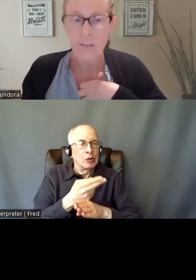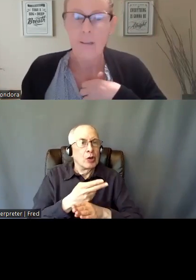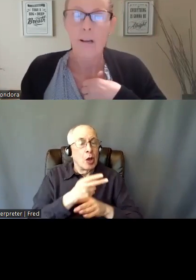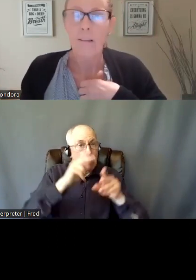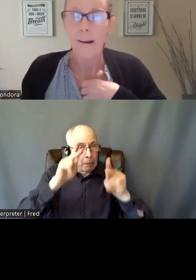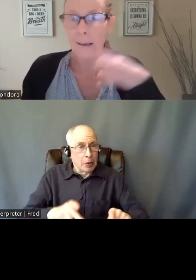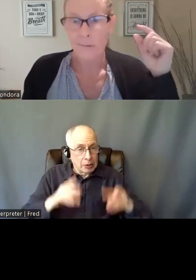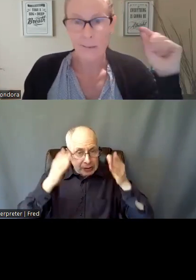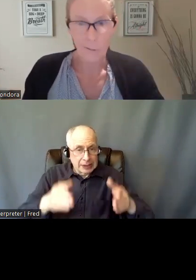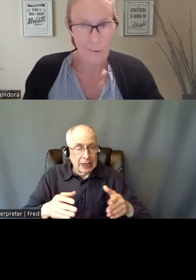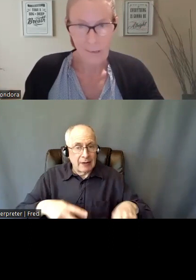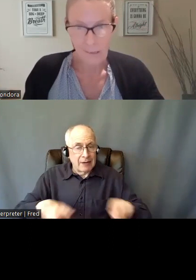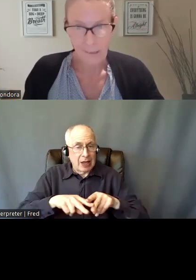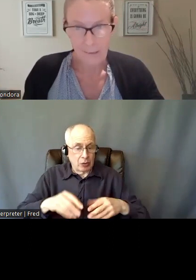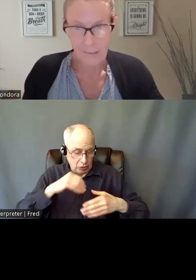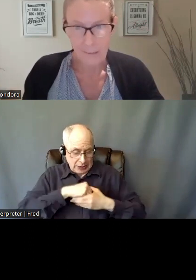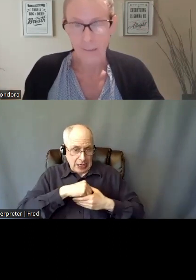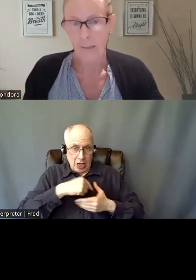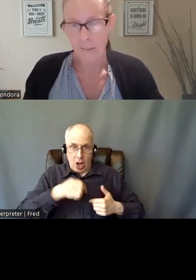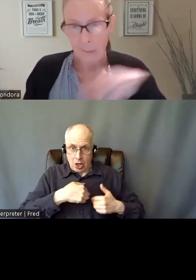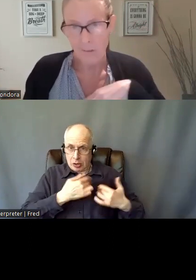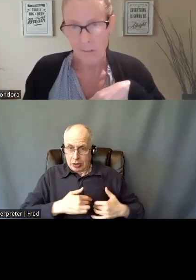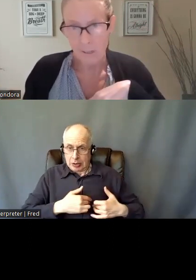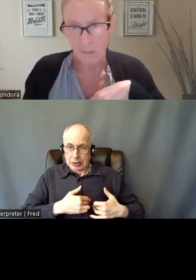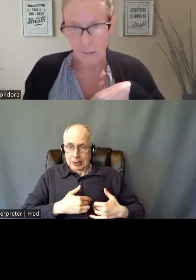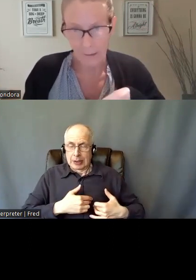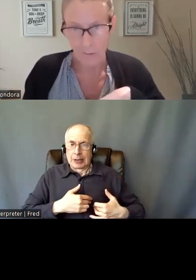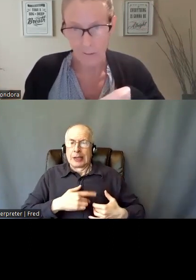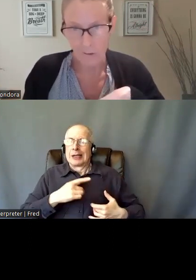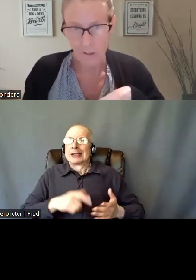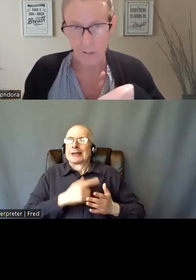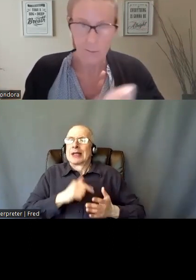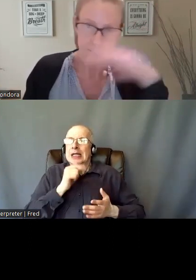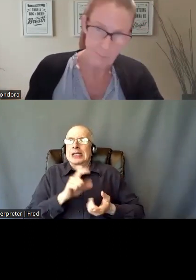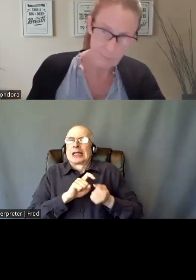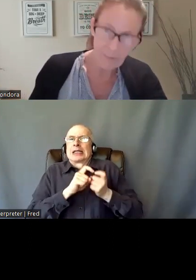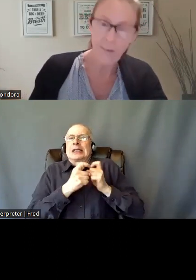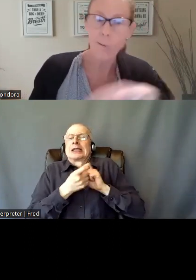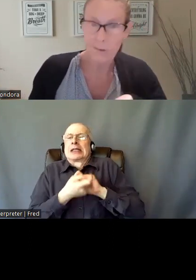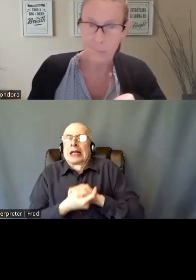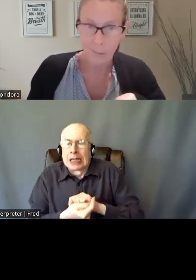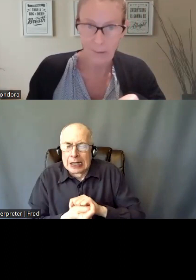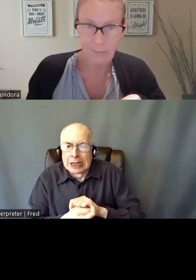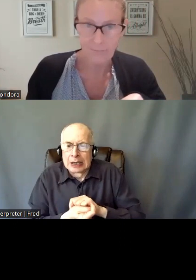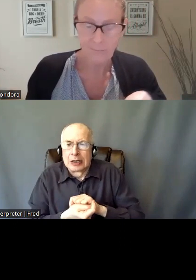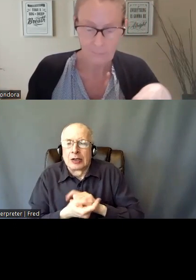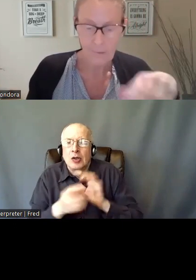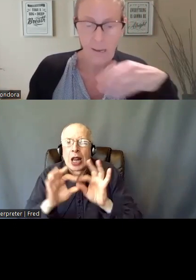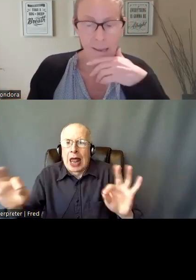hearts, a lot of times they don't translate consistently into person-centered language, written or